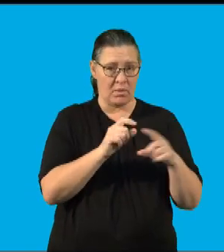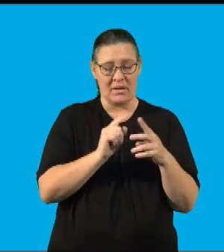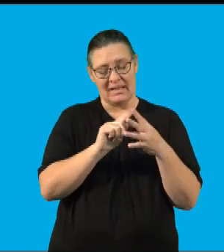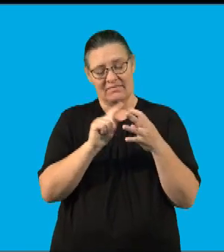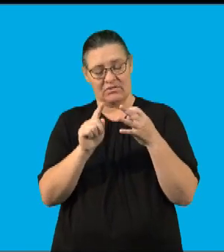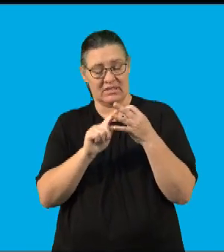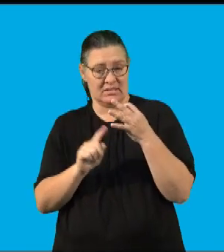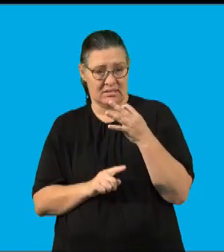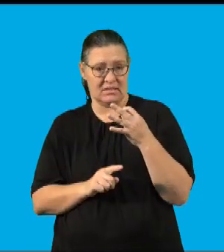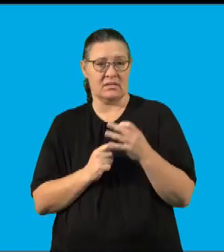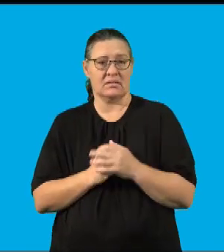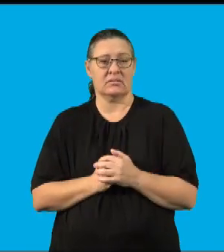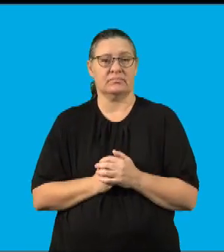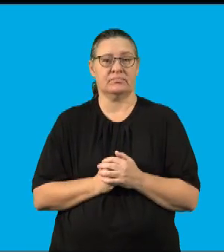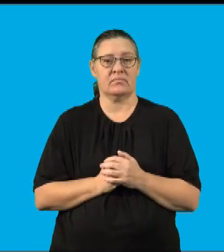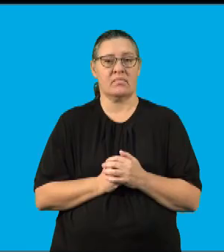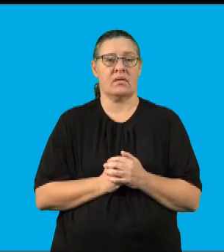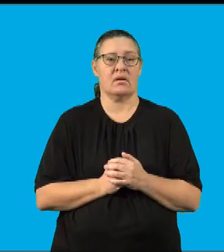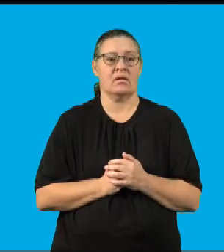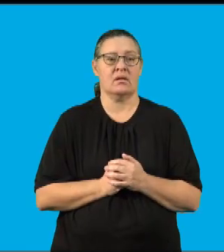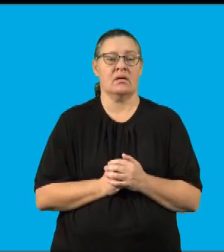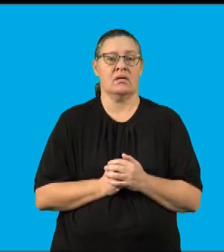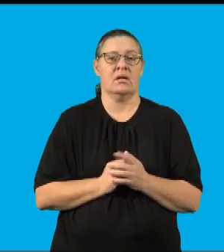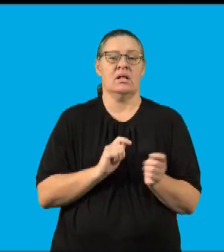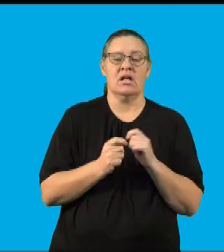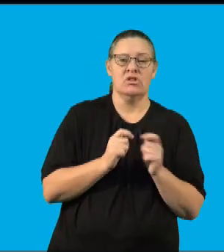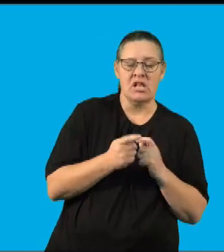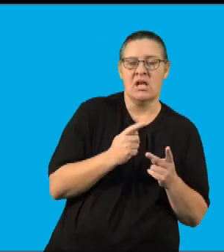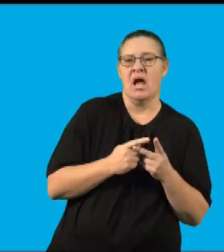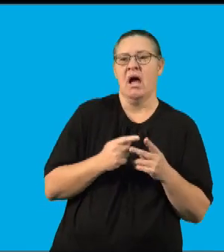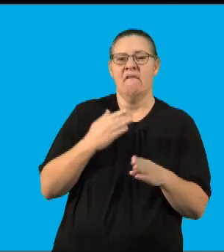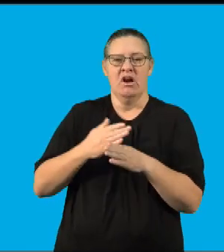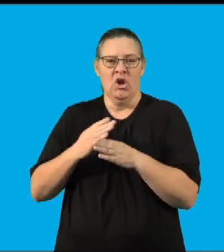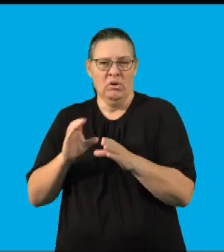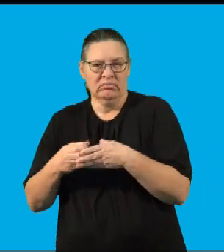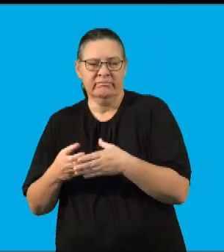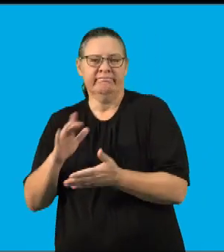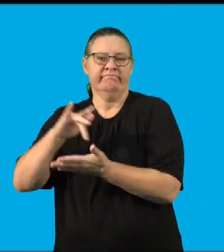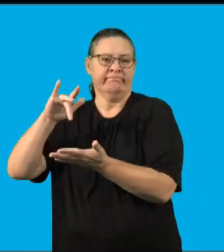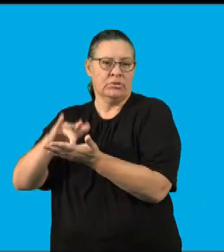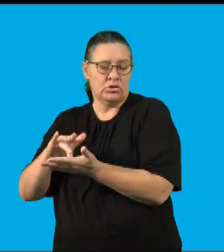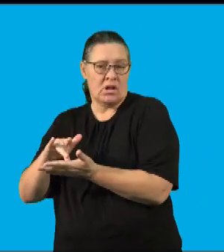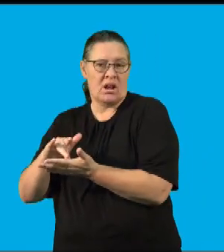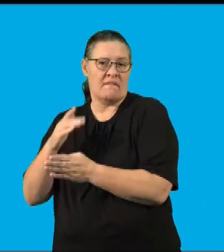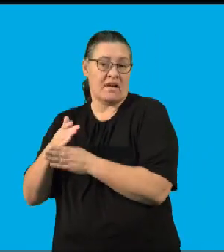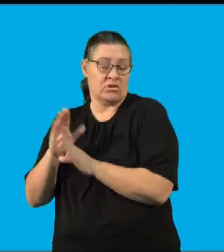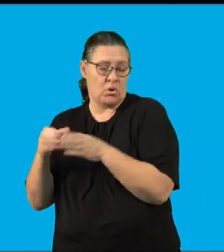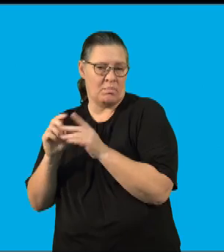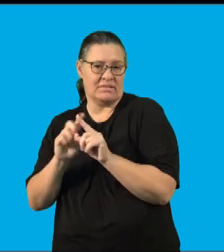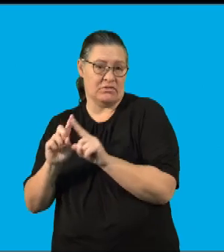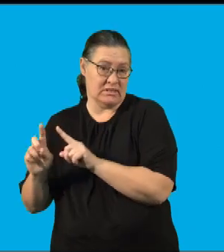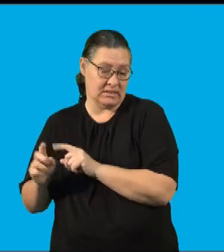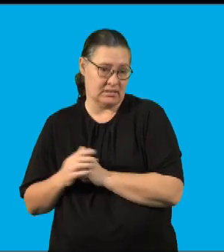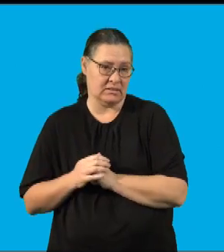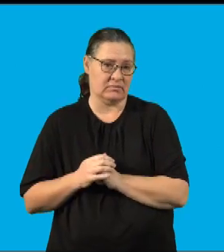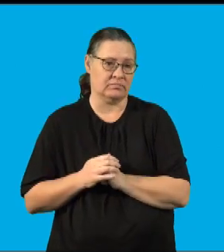have three different types of them. They could be the different chain length, different functional group, and also different position of the functional group. So